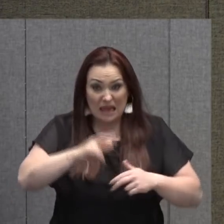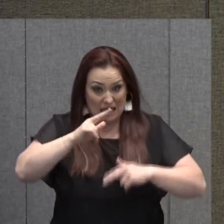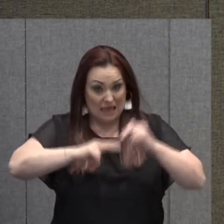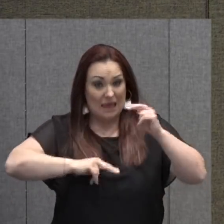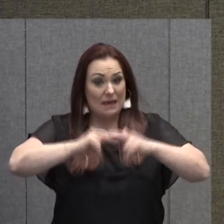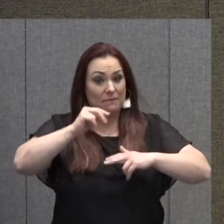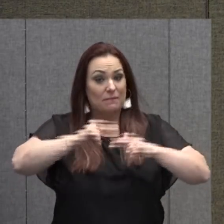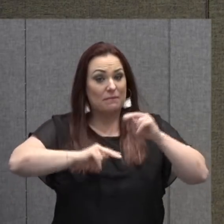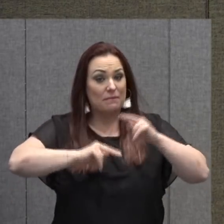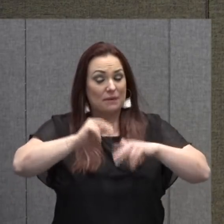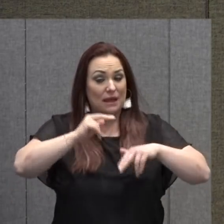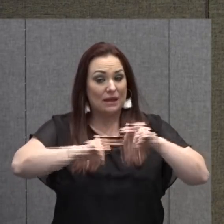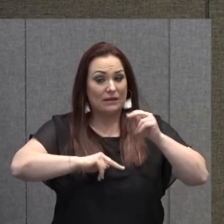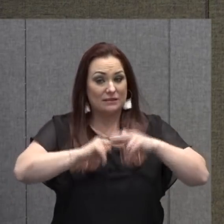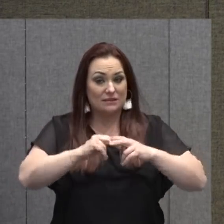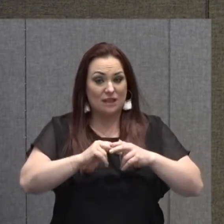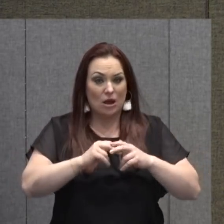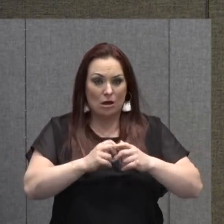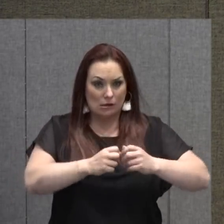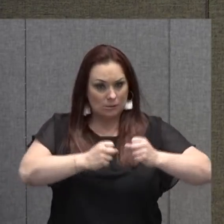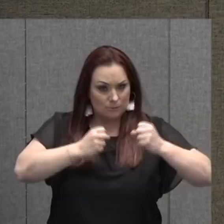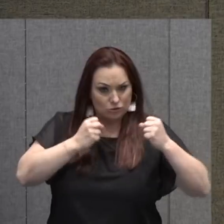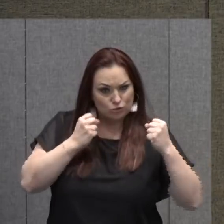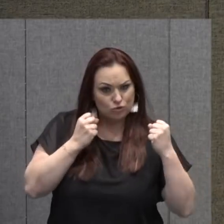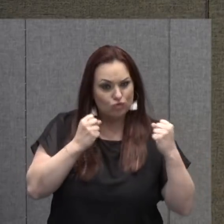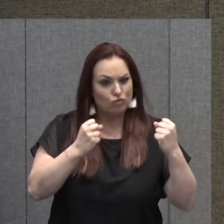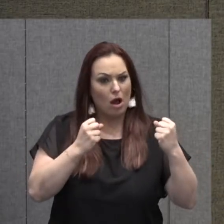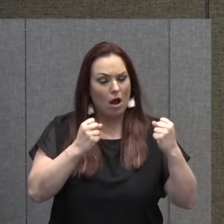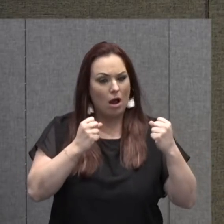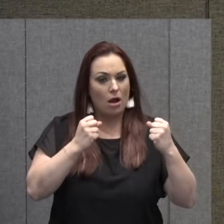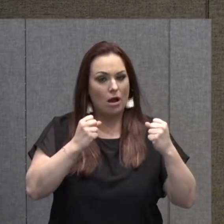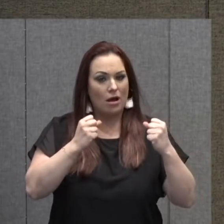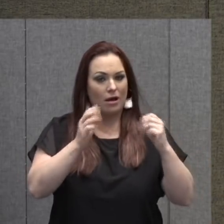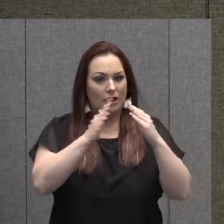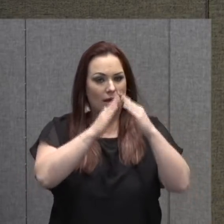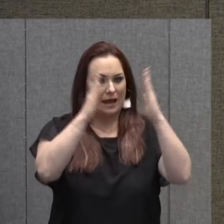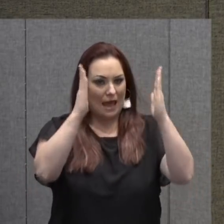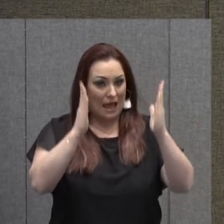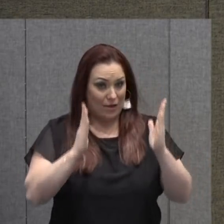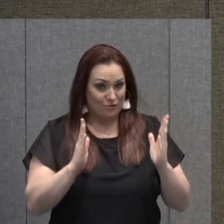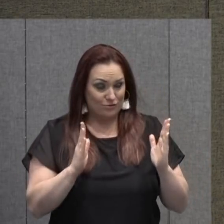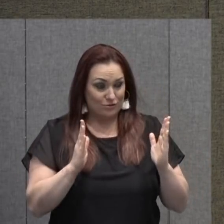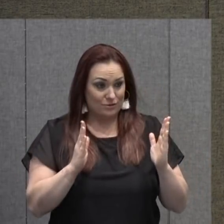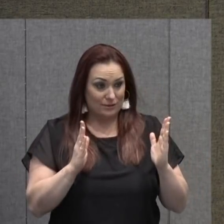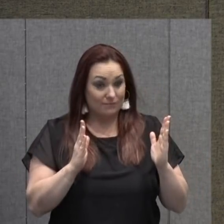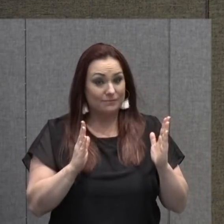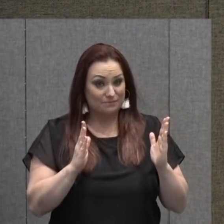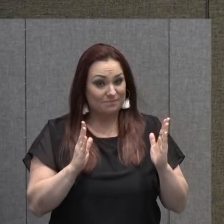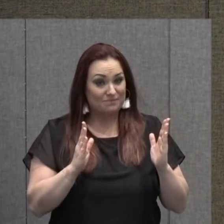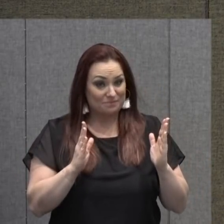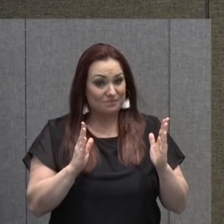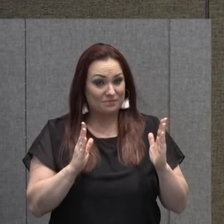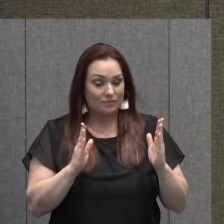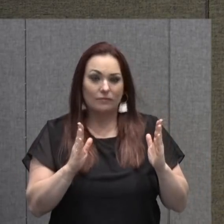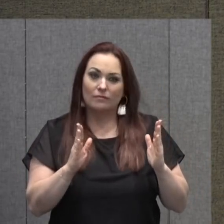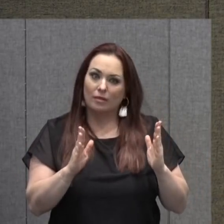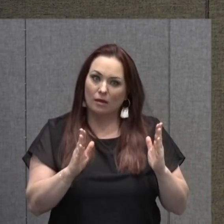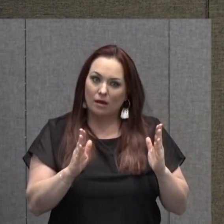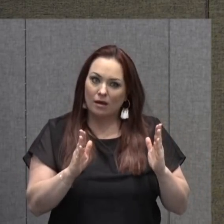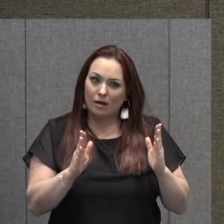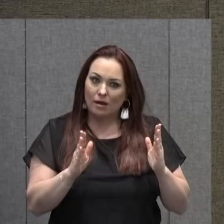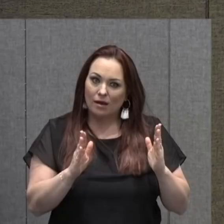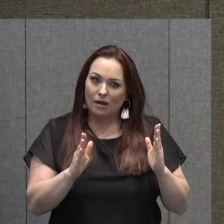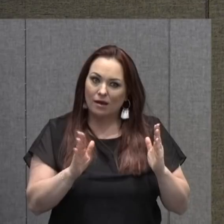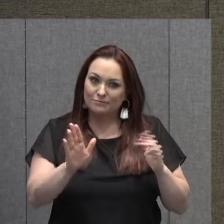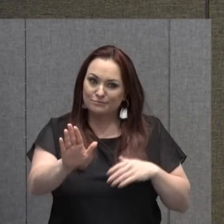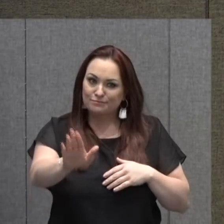built a strong house. Okay? Guys,